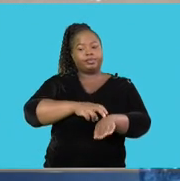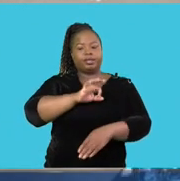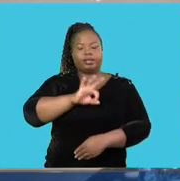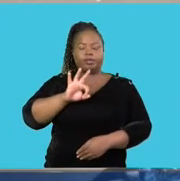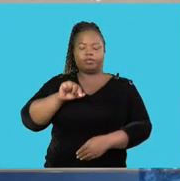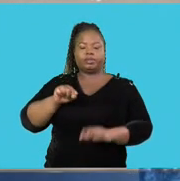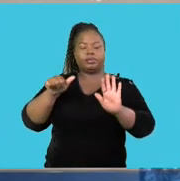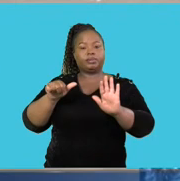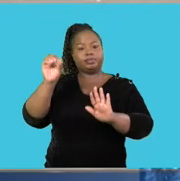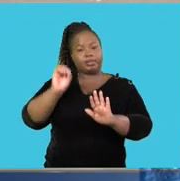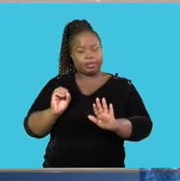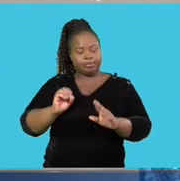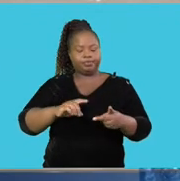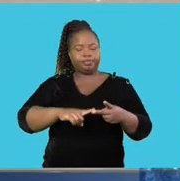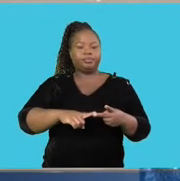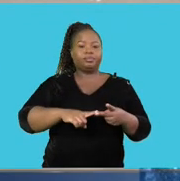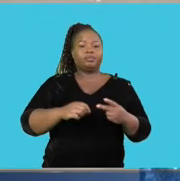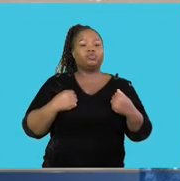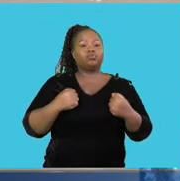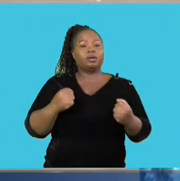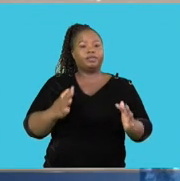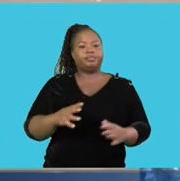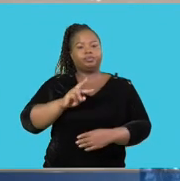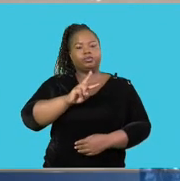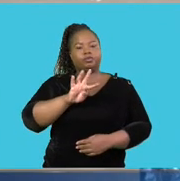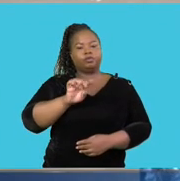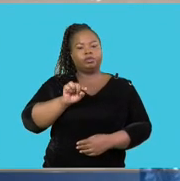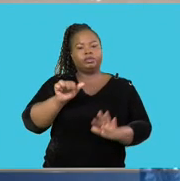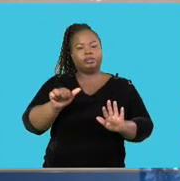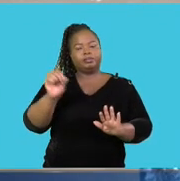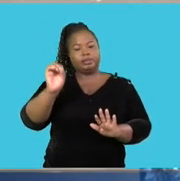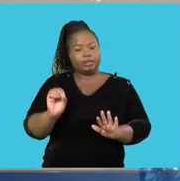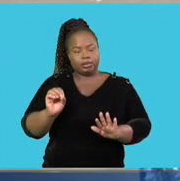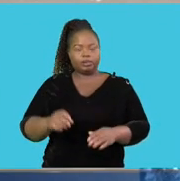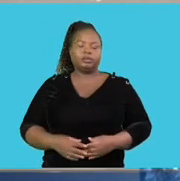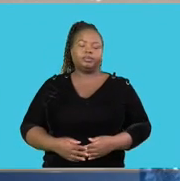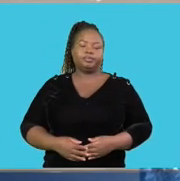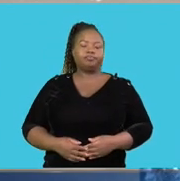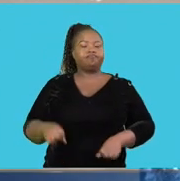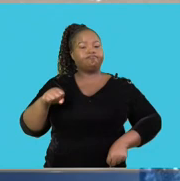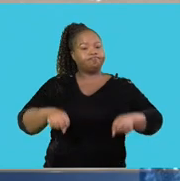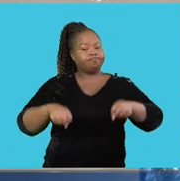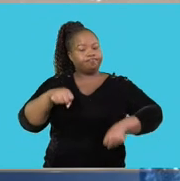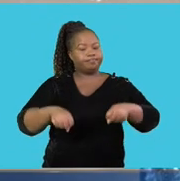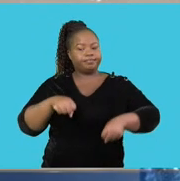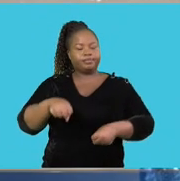33.6%, drivers accounted for 24.6%, and cyclists accounted